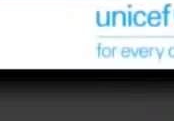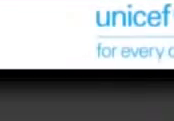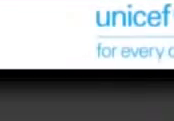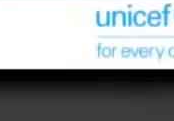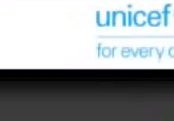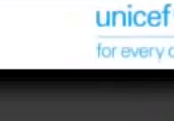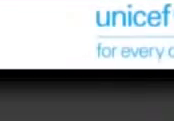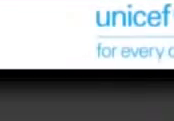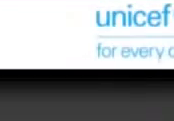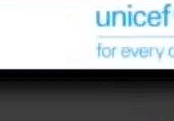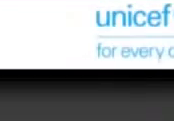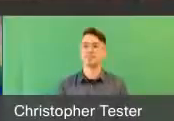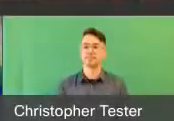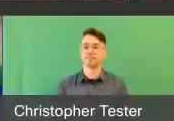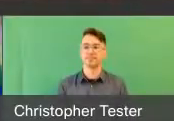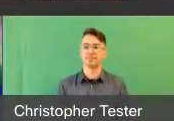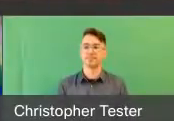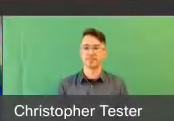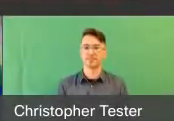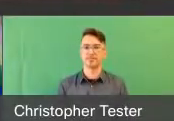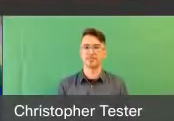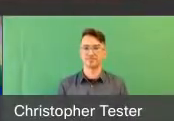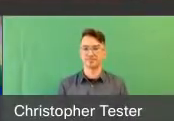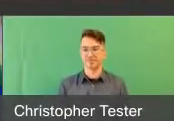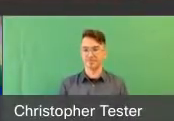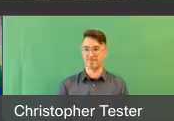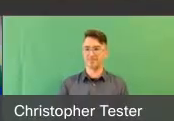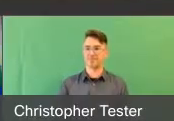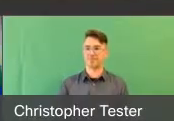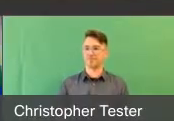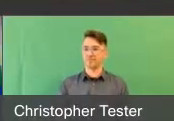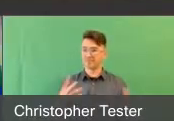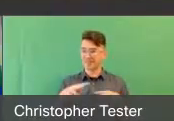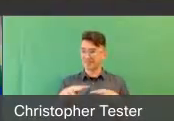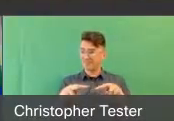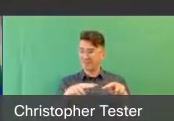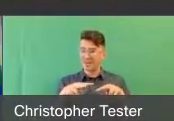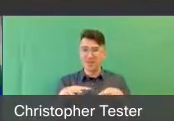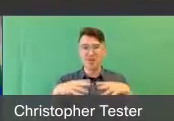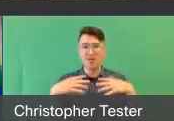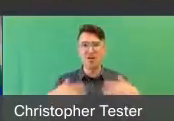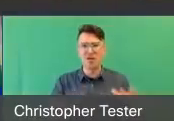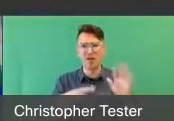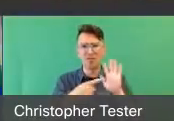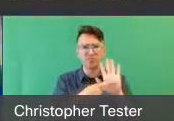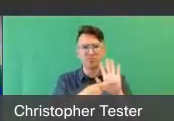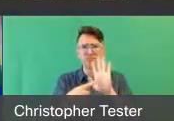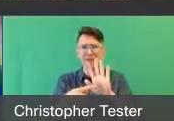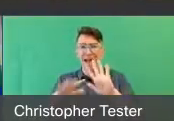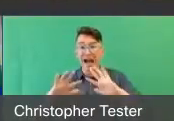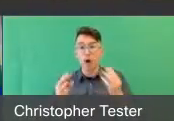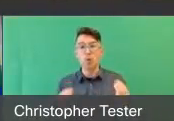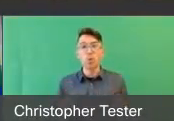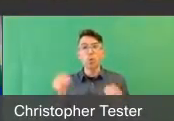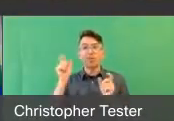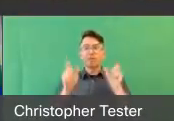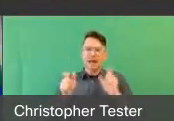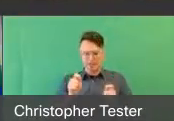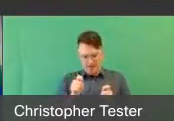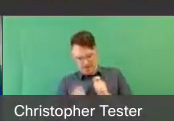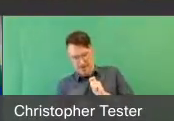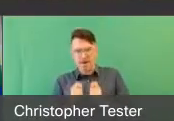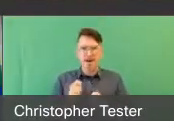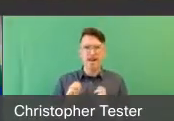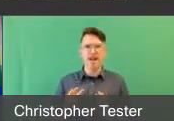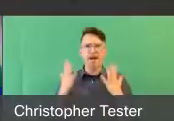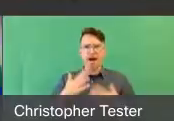It's amazing to see all the different ways young people are adapting positively. And some of them are really impressive and also